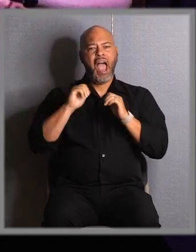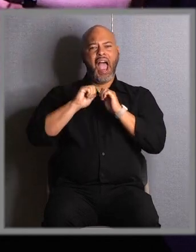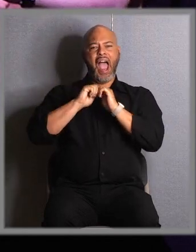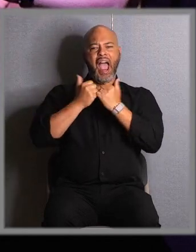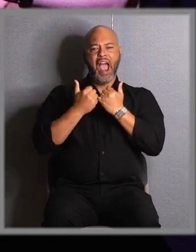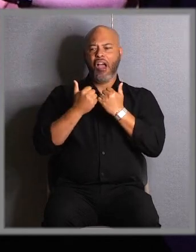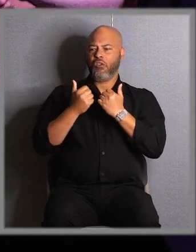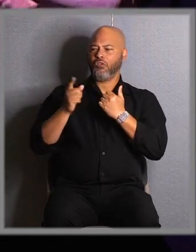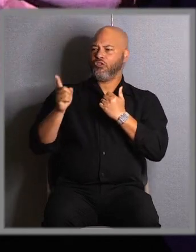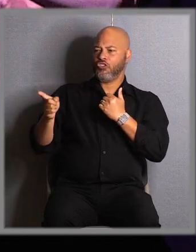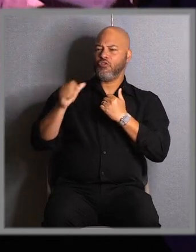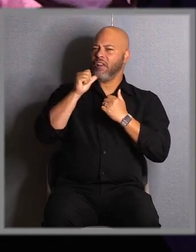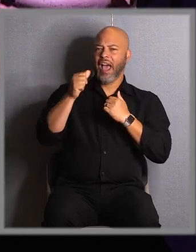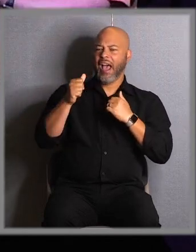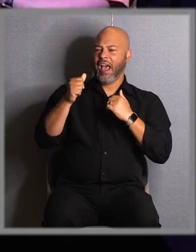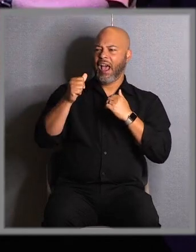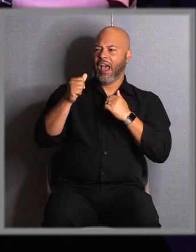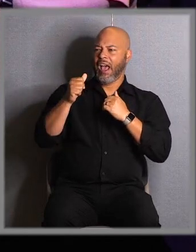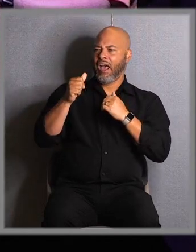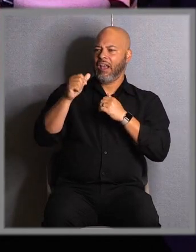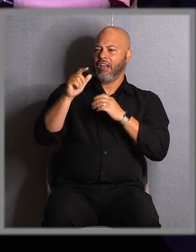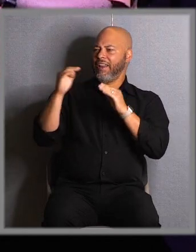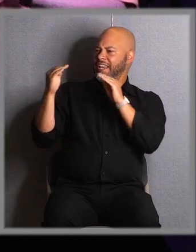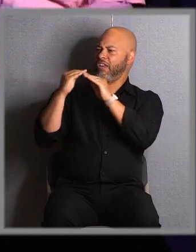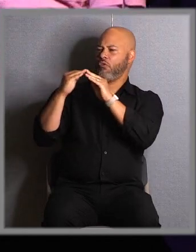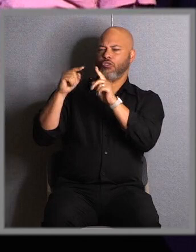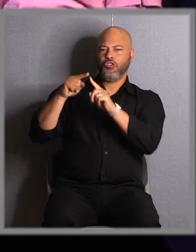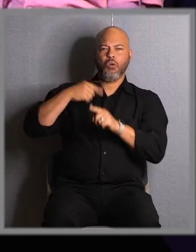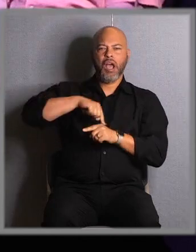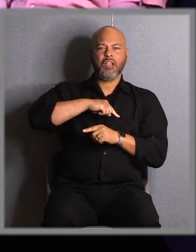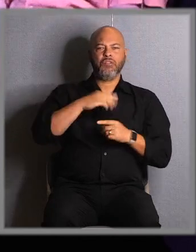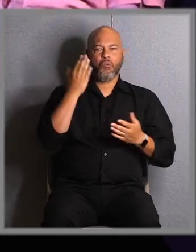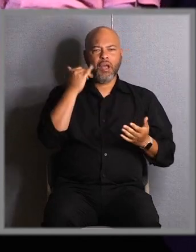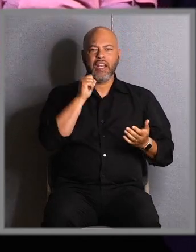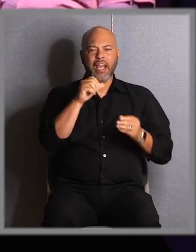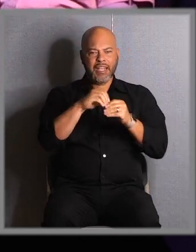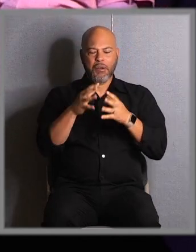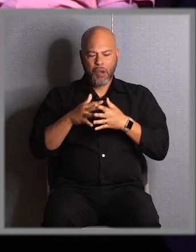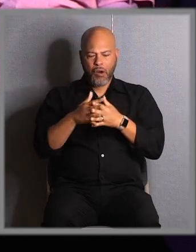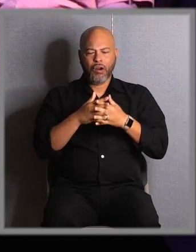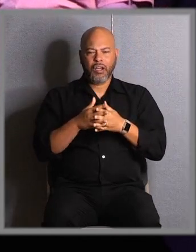you not being treated equally in America?